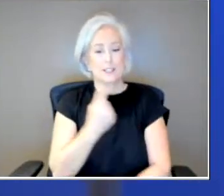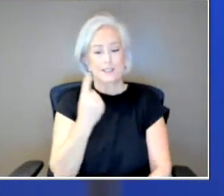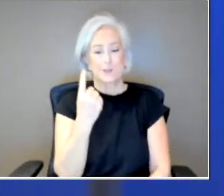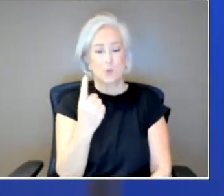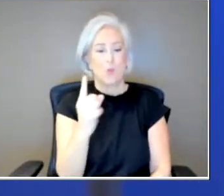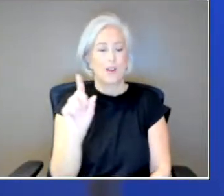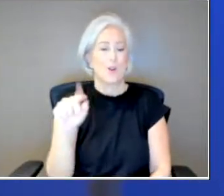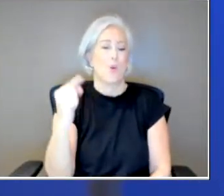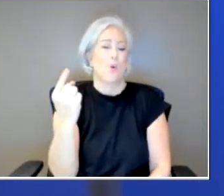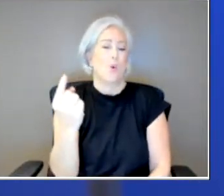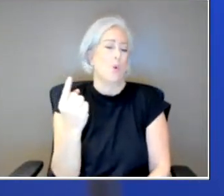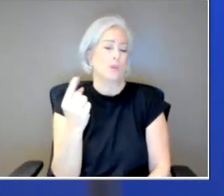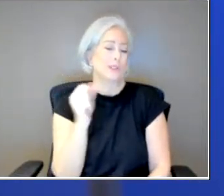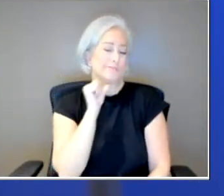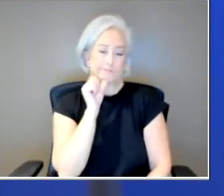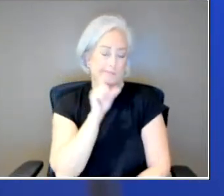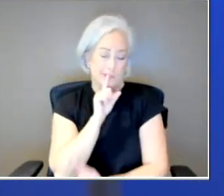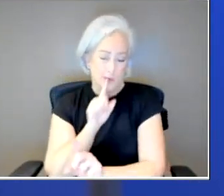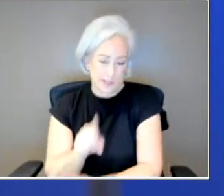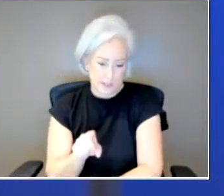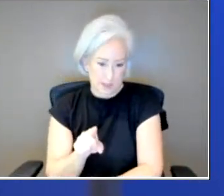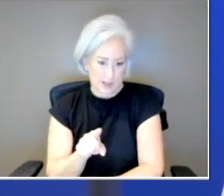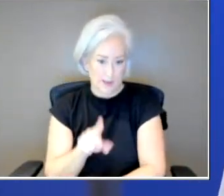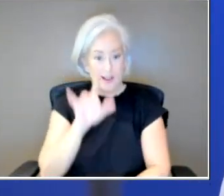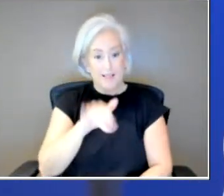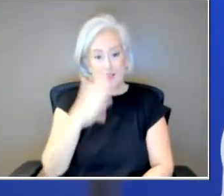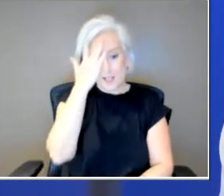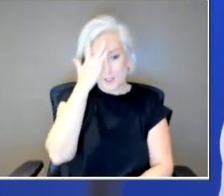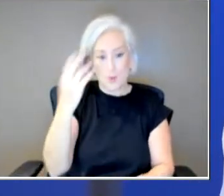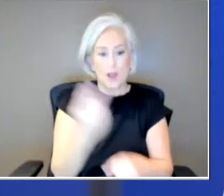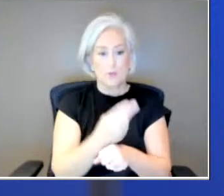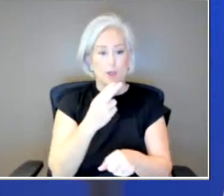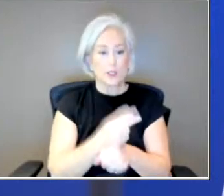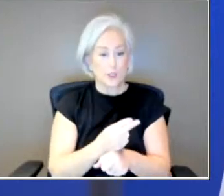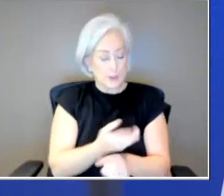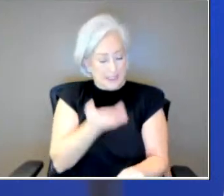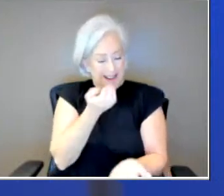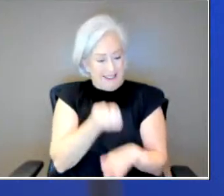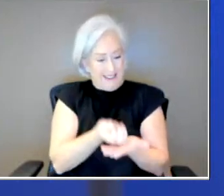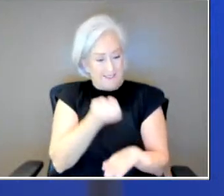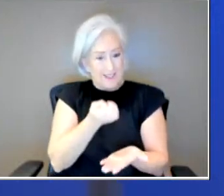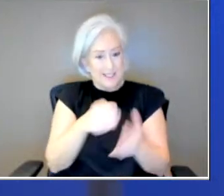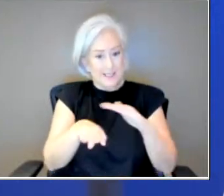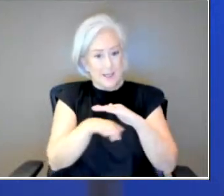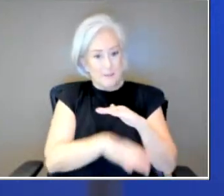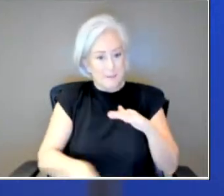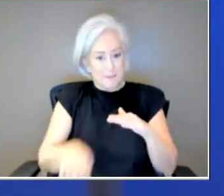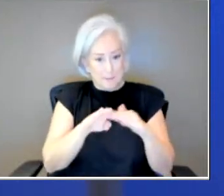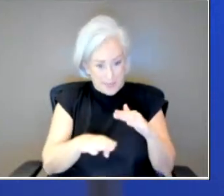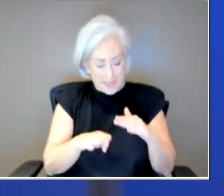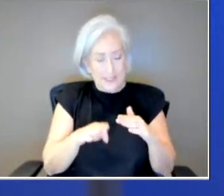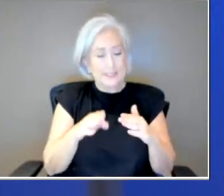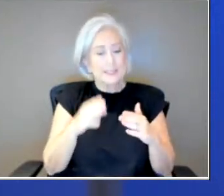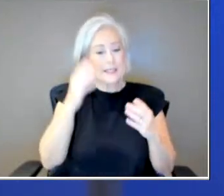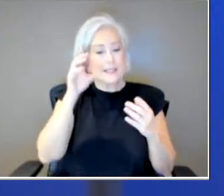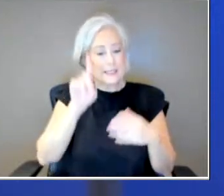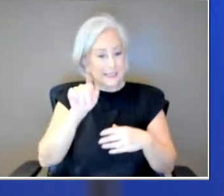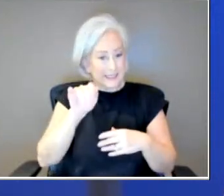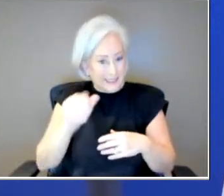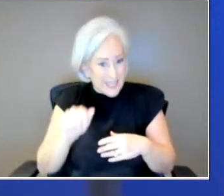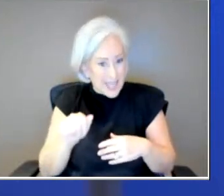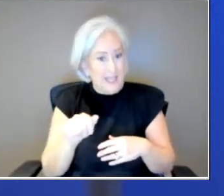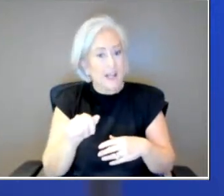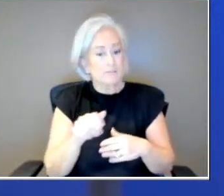people respond. But we know that's why we use evidence-based medicine and data to try to guide these decisions. And it shows that it shows